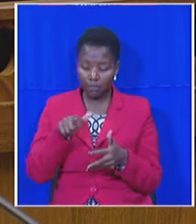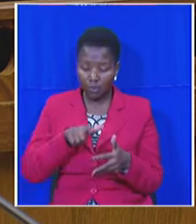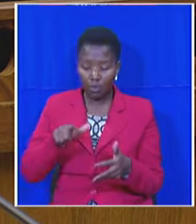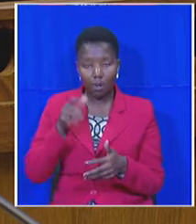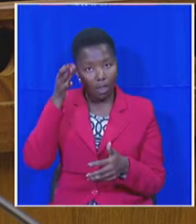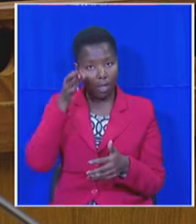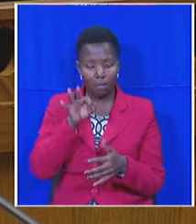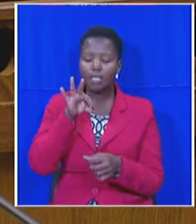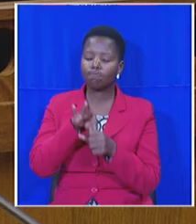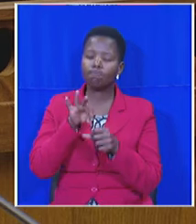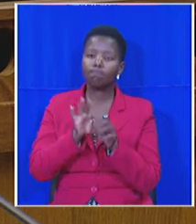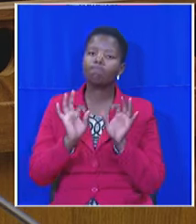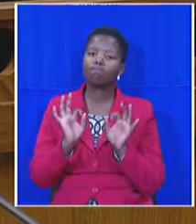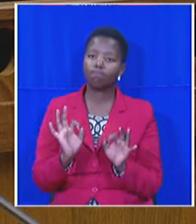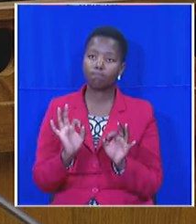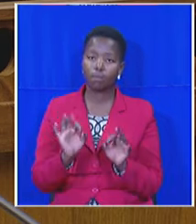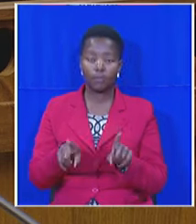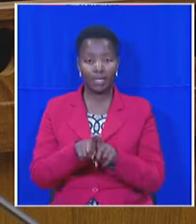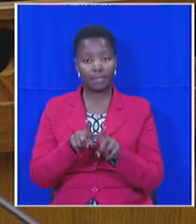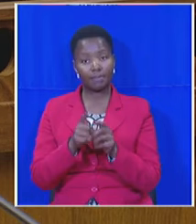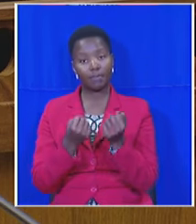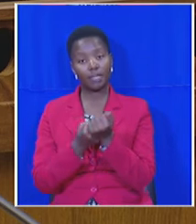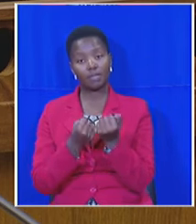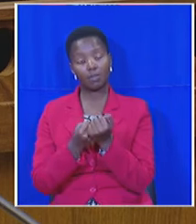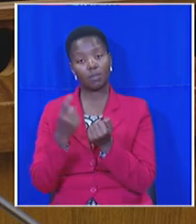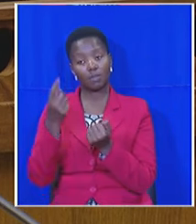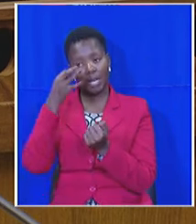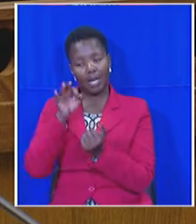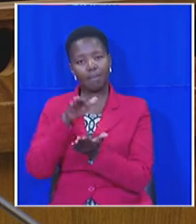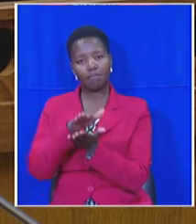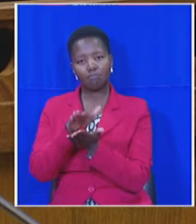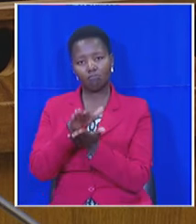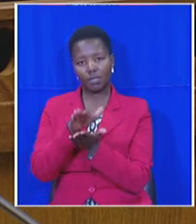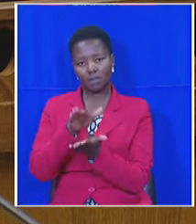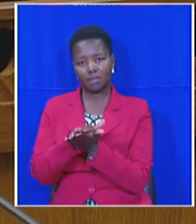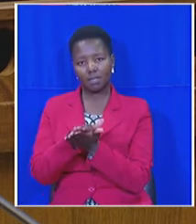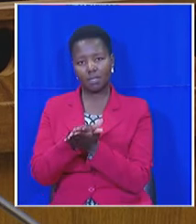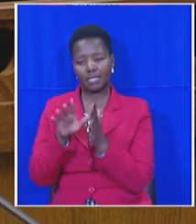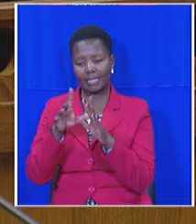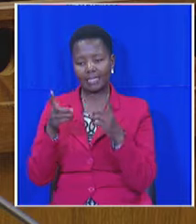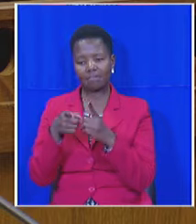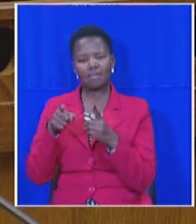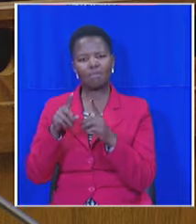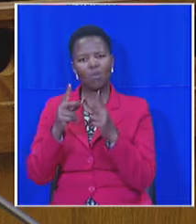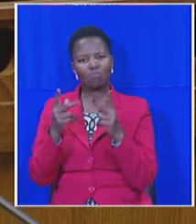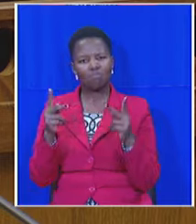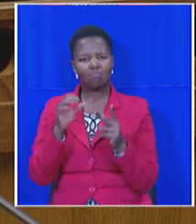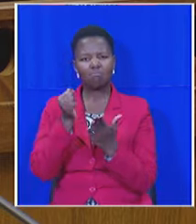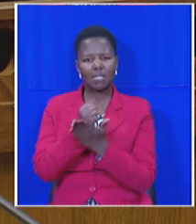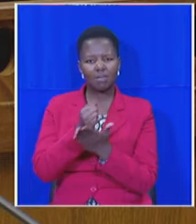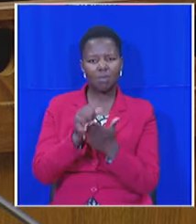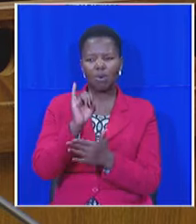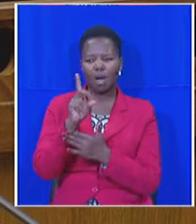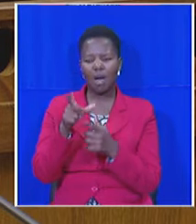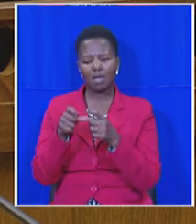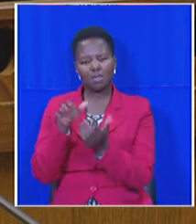this year. It also supports the government printing works as the preferred government printer, and also the department